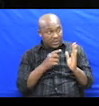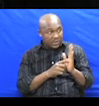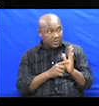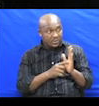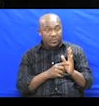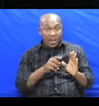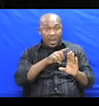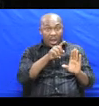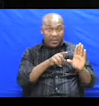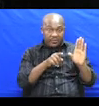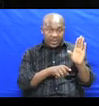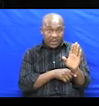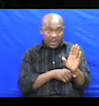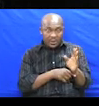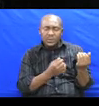This is in the sense that